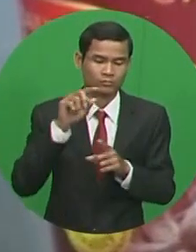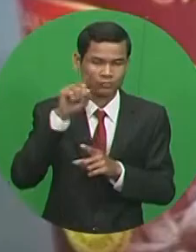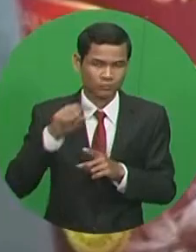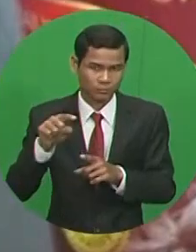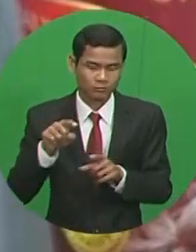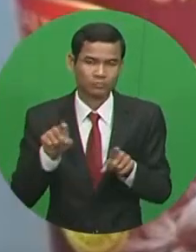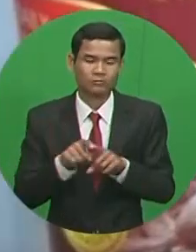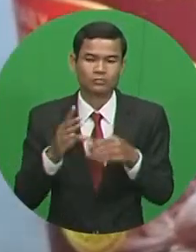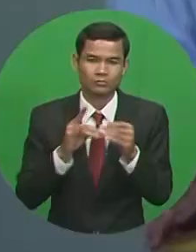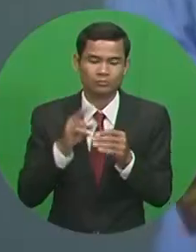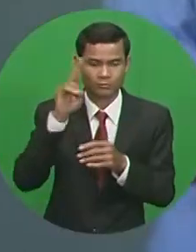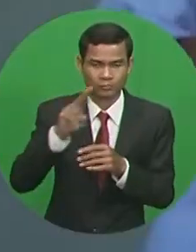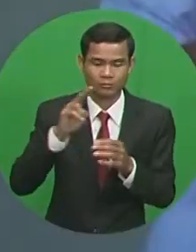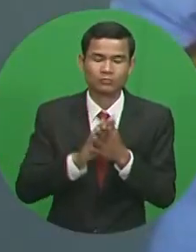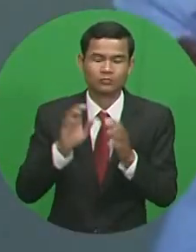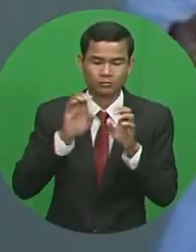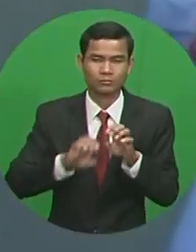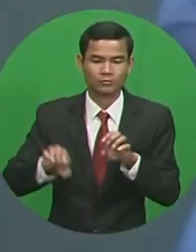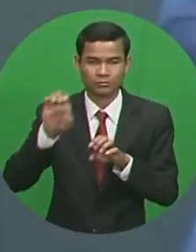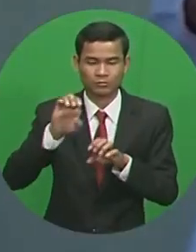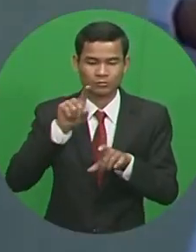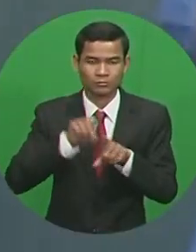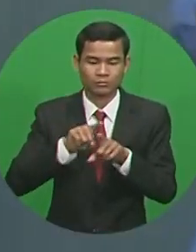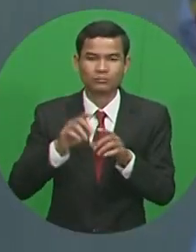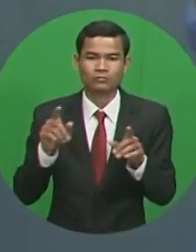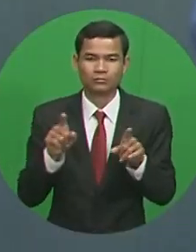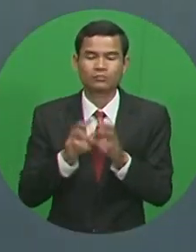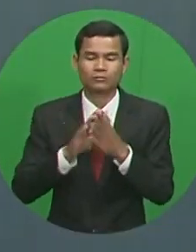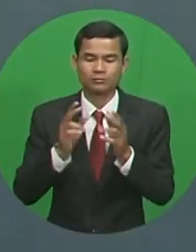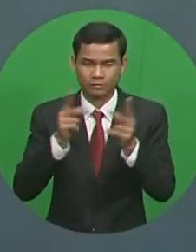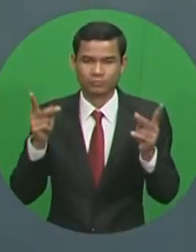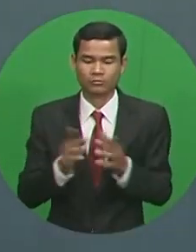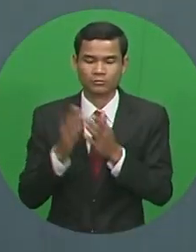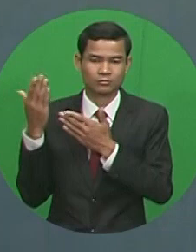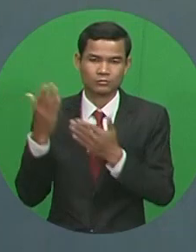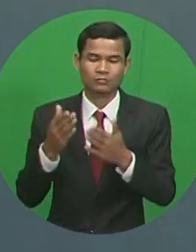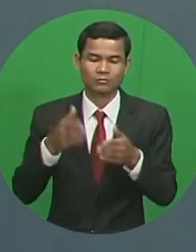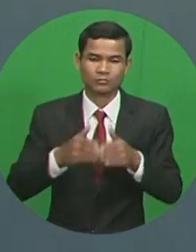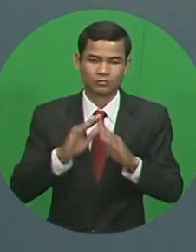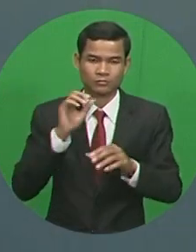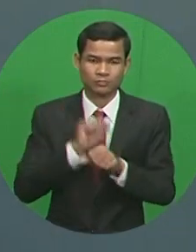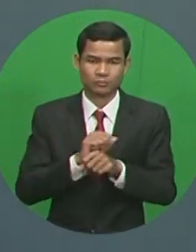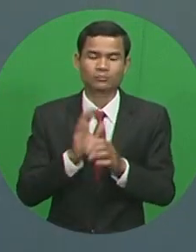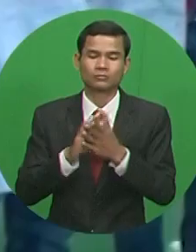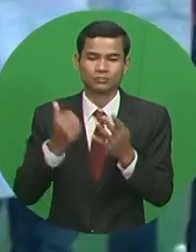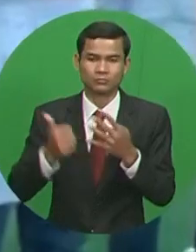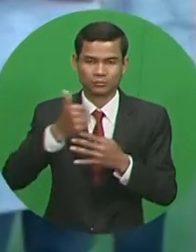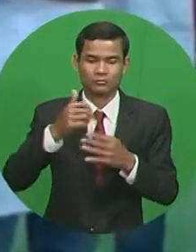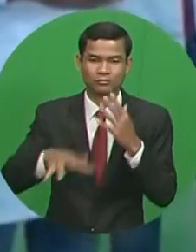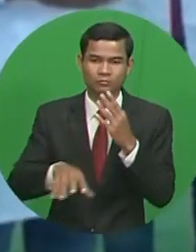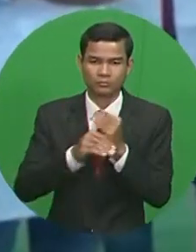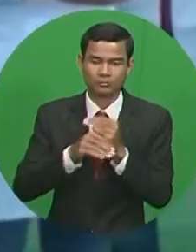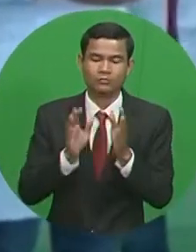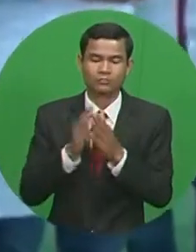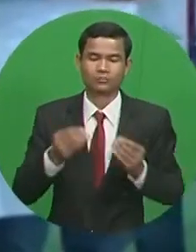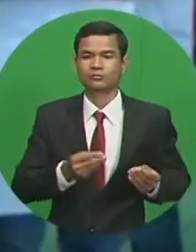nong, prapra, what to tip down, knong stroke, oi, oh, lot of peep, seva cam, bonk out, gang ear, bonk out, dumb live on time, jumbrun can